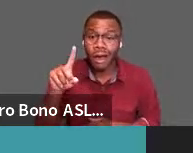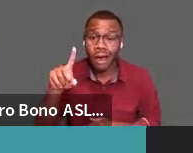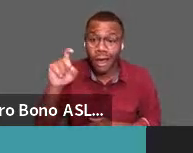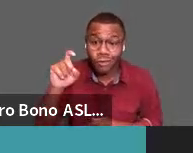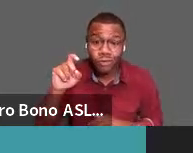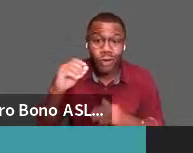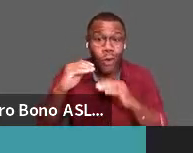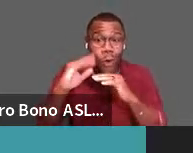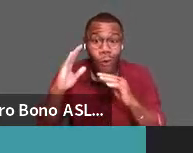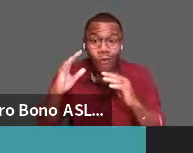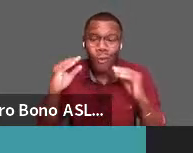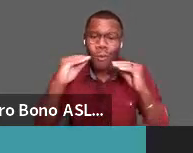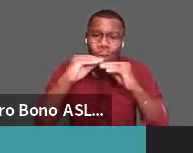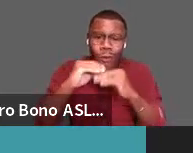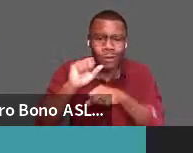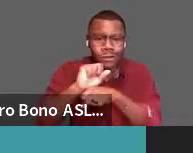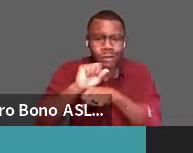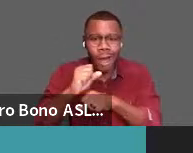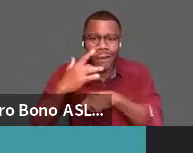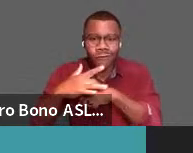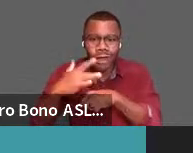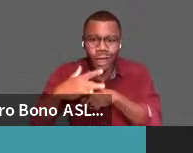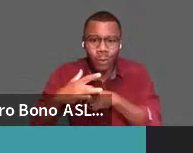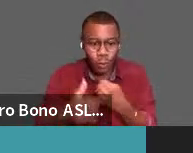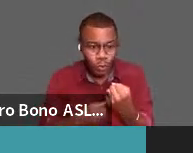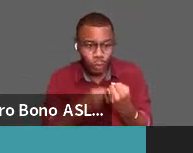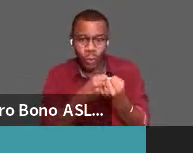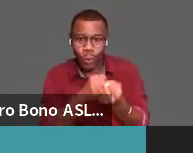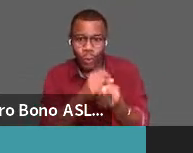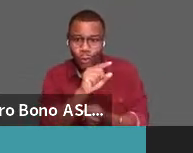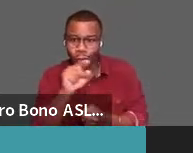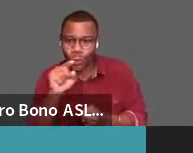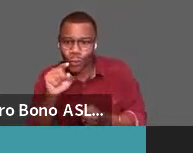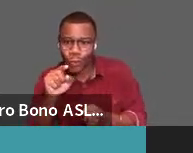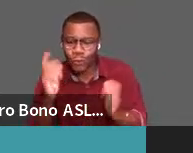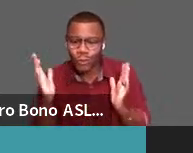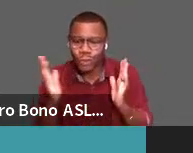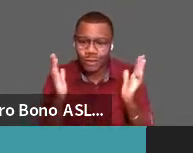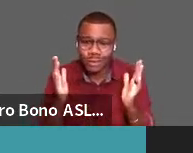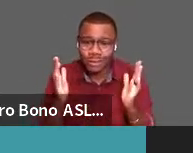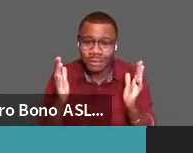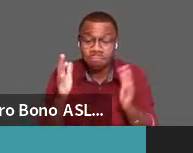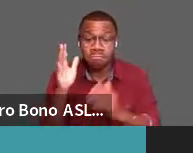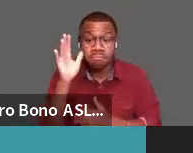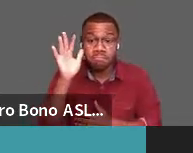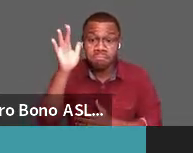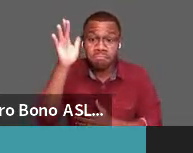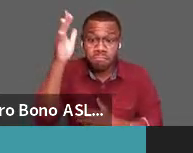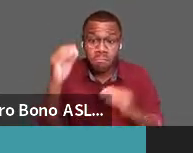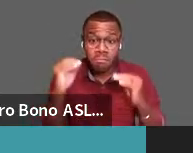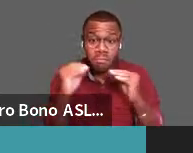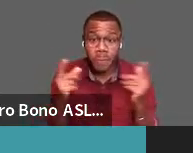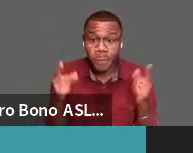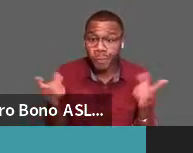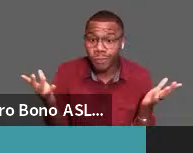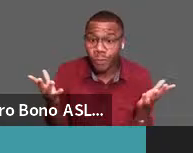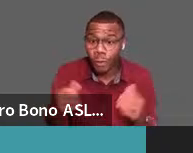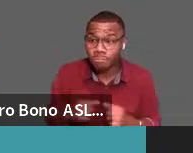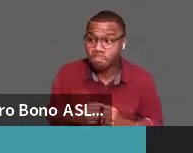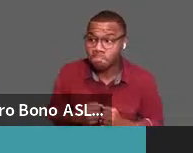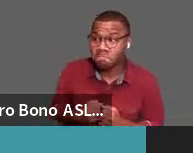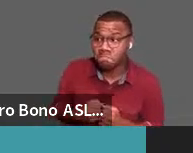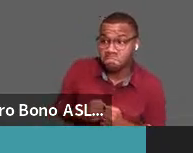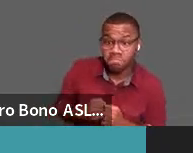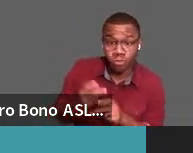those services. What else needs to happen in the future? Expect the supervisor to follow up on some of